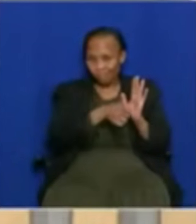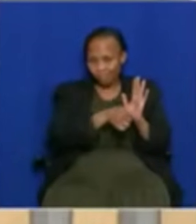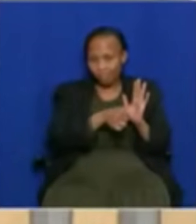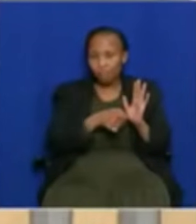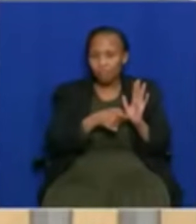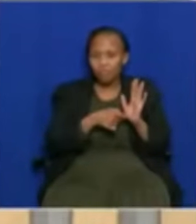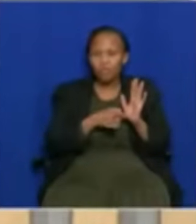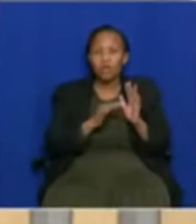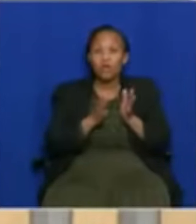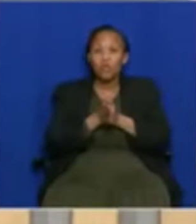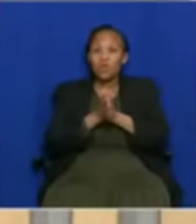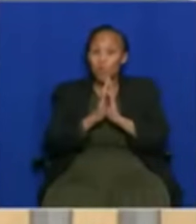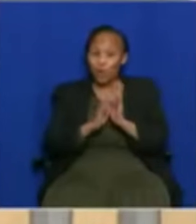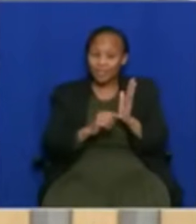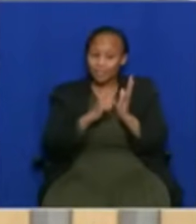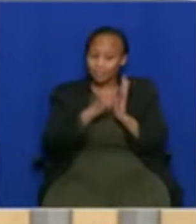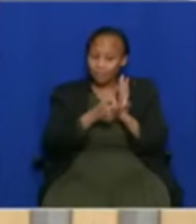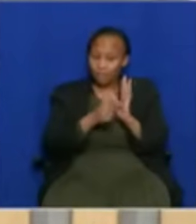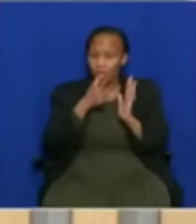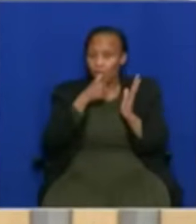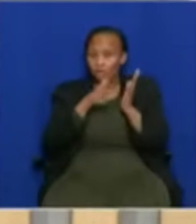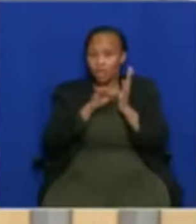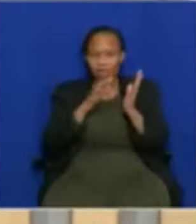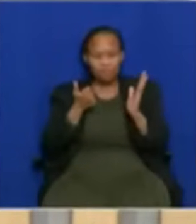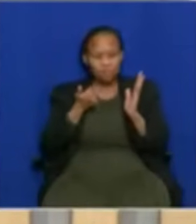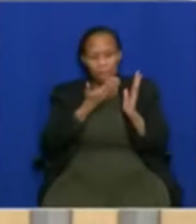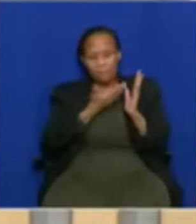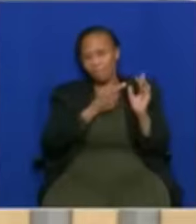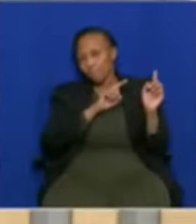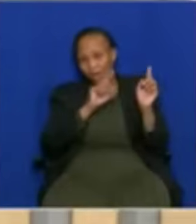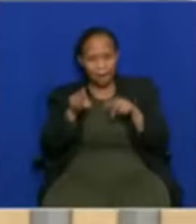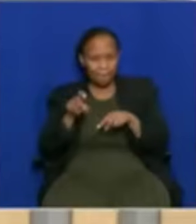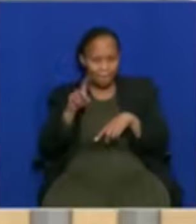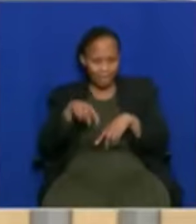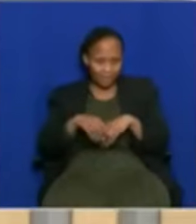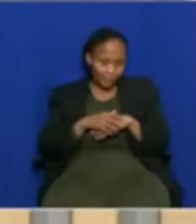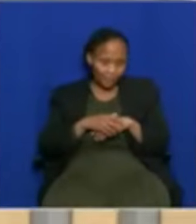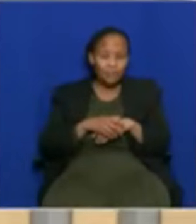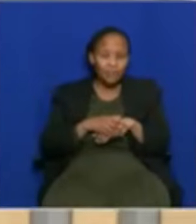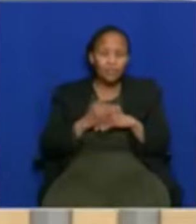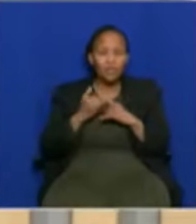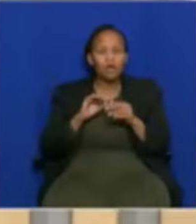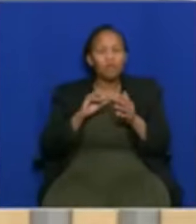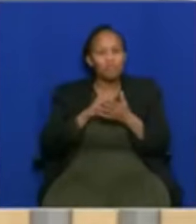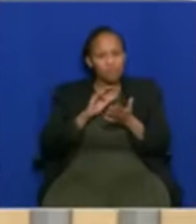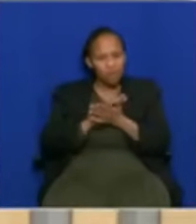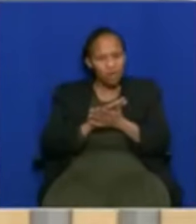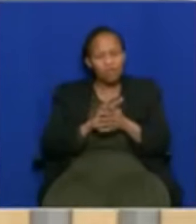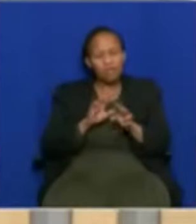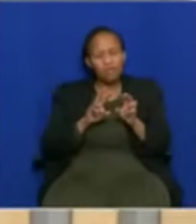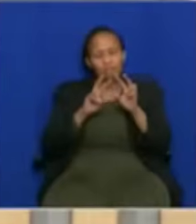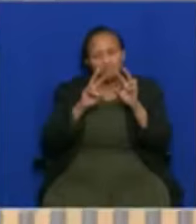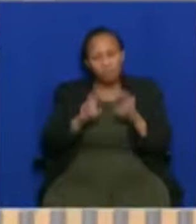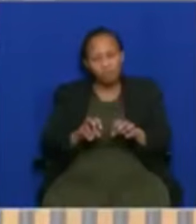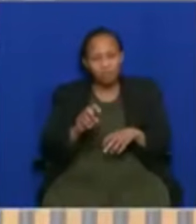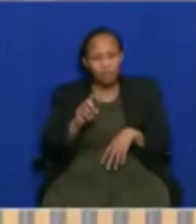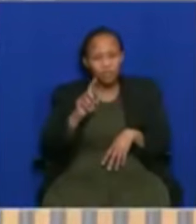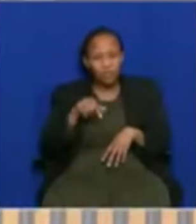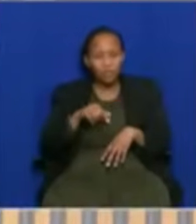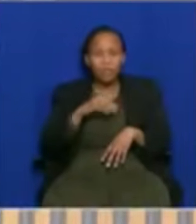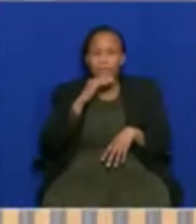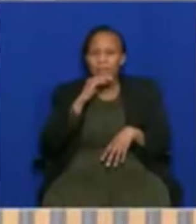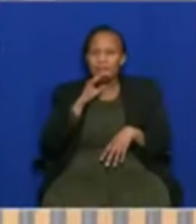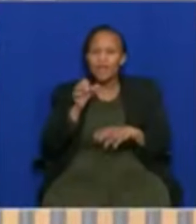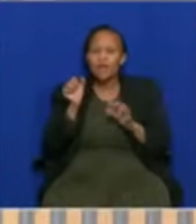because the appointments are also on the investigation. When you say their appointments, you mean their employment